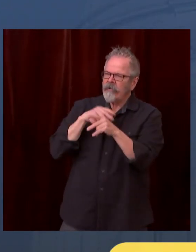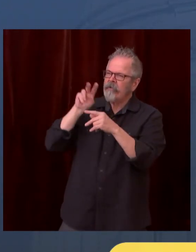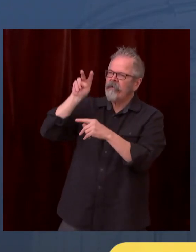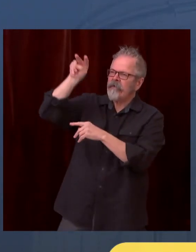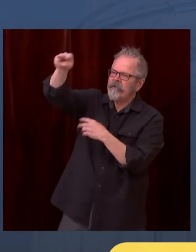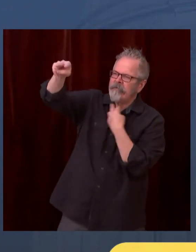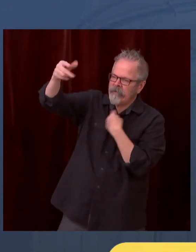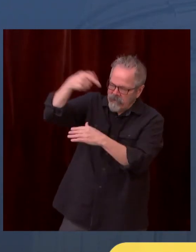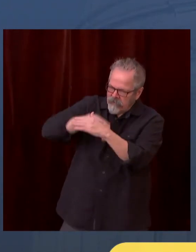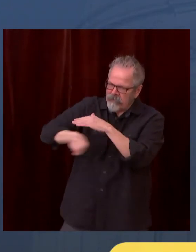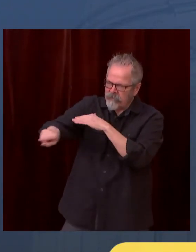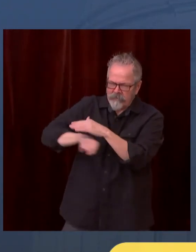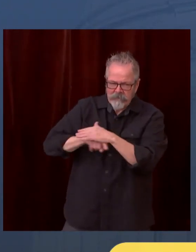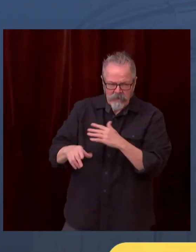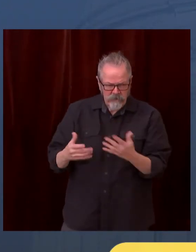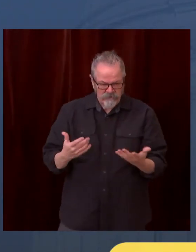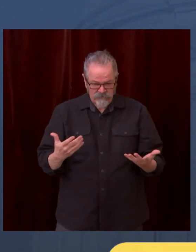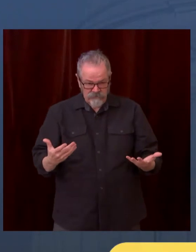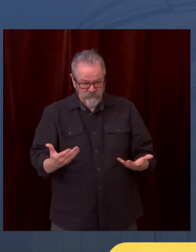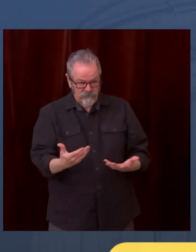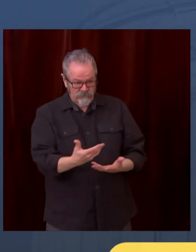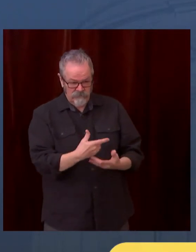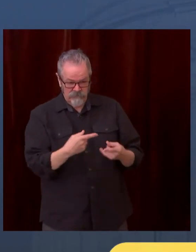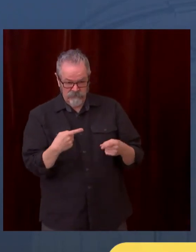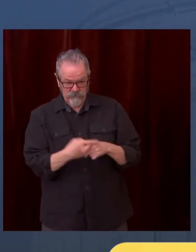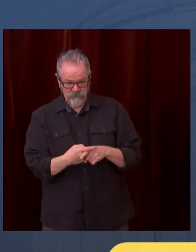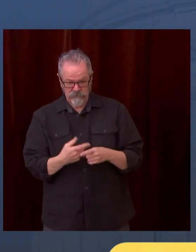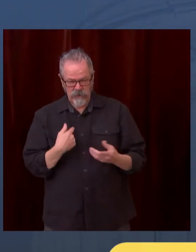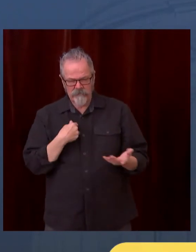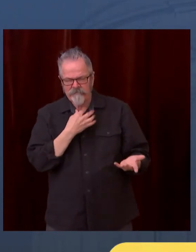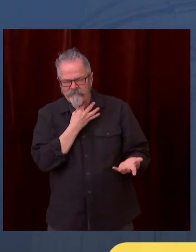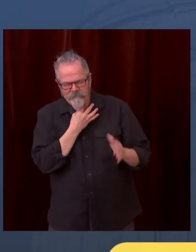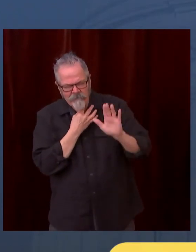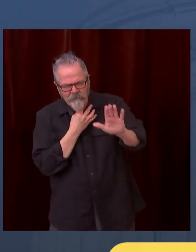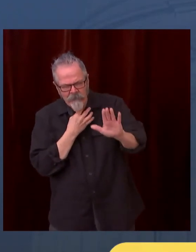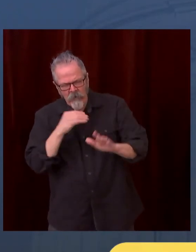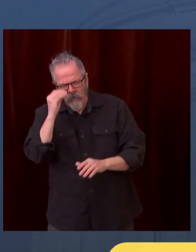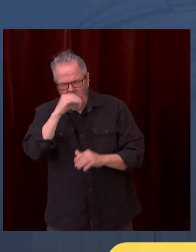supporting a statewide bond to pay for dealing with the culverts.